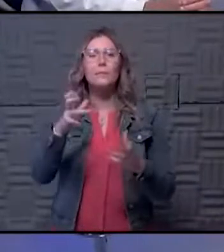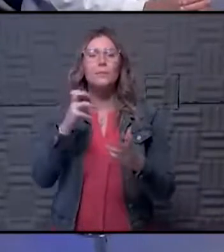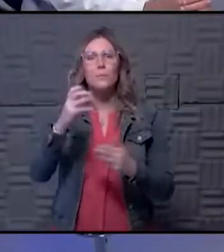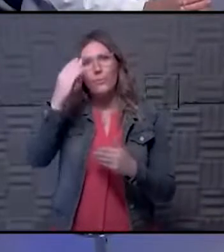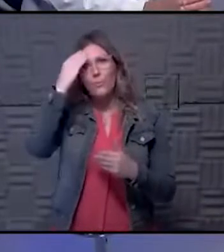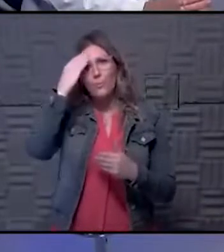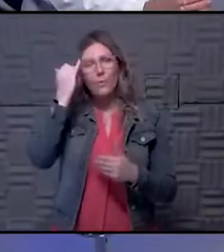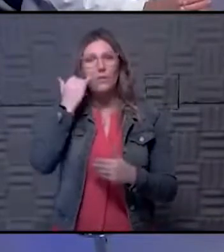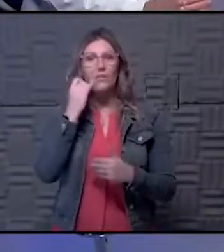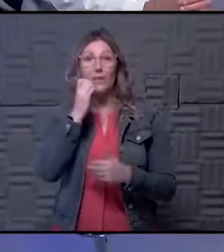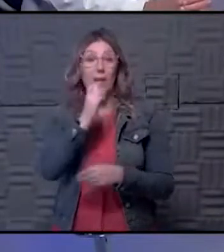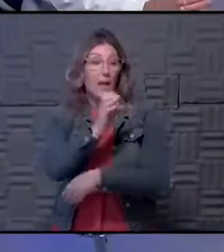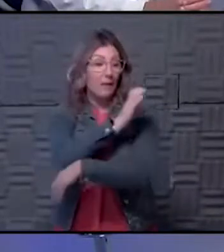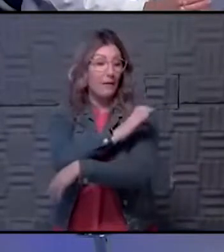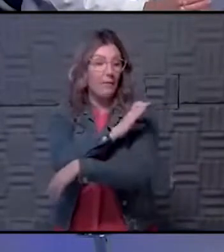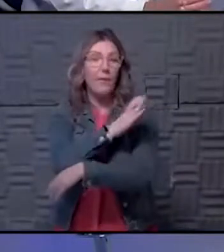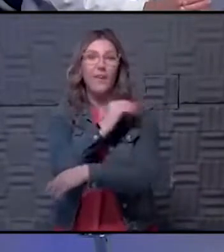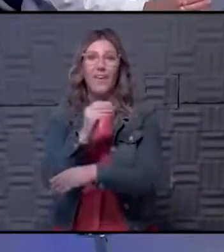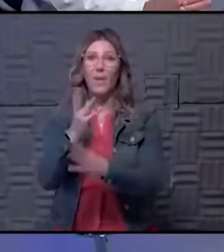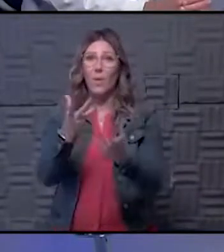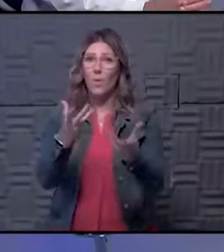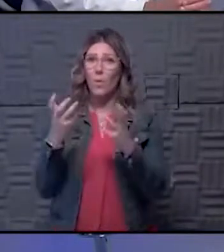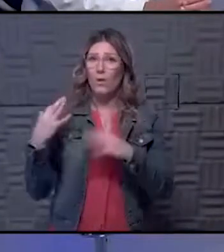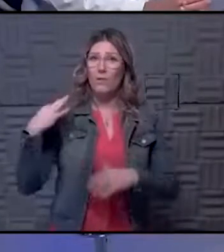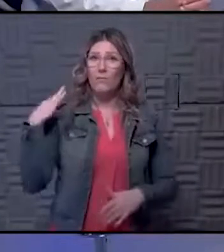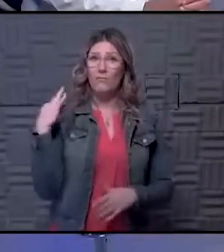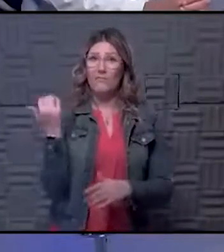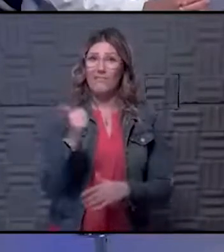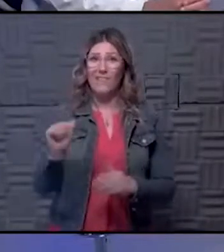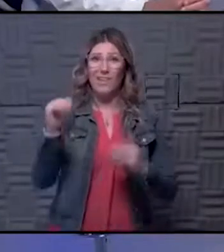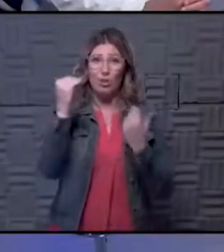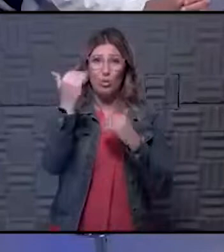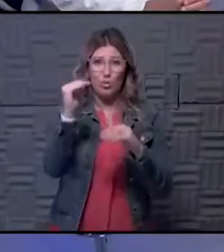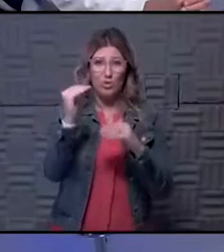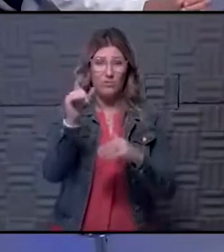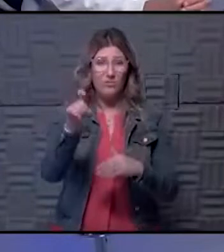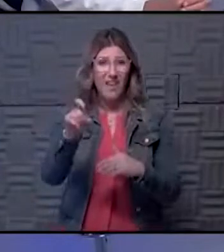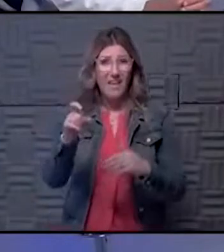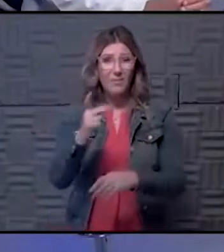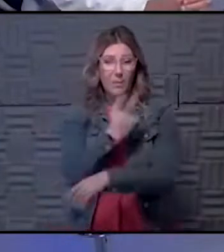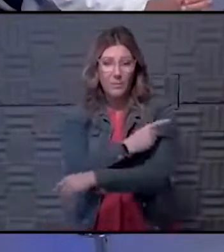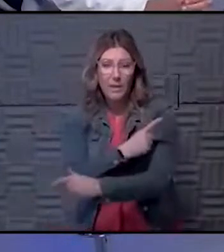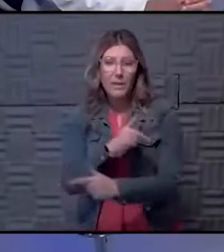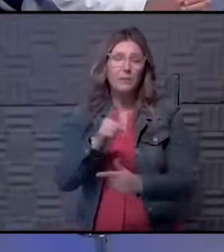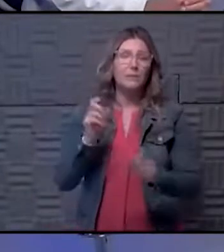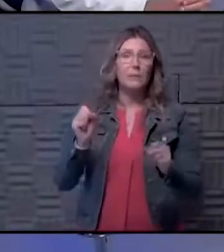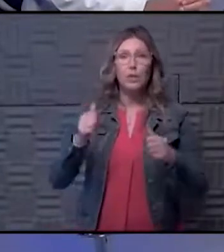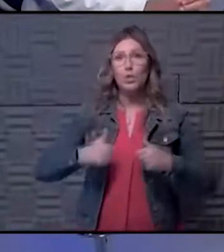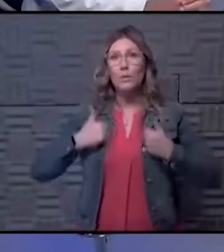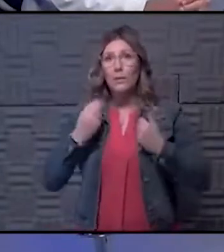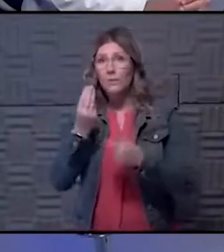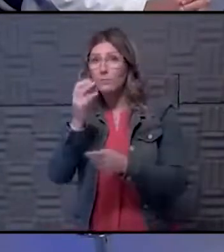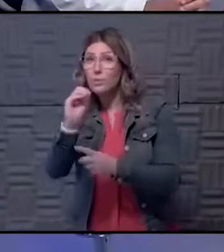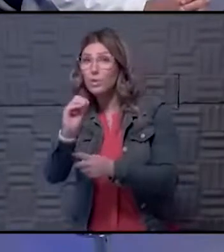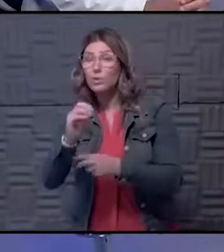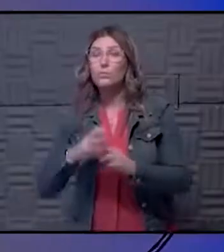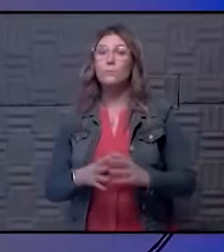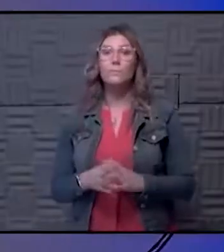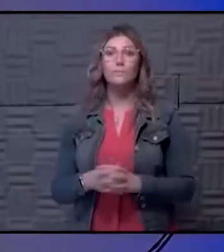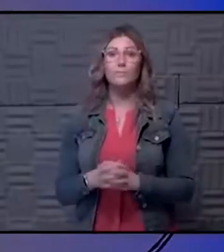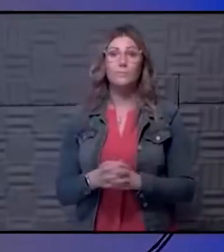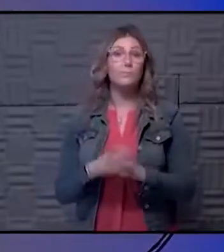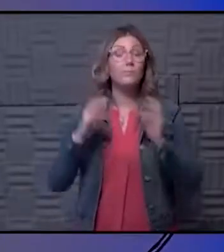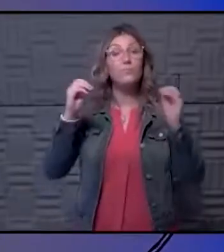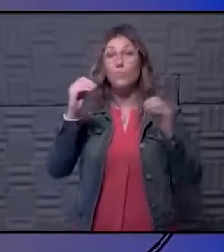not clinical but you want to volunteer, are there any restrictions? Do you have to be a patient? Can you live on the Missouri side? There are